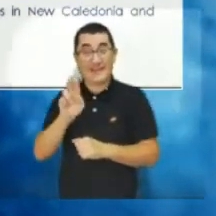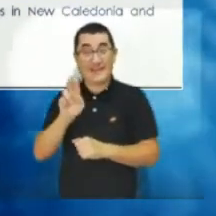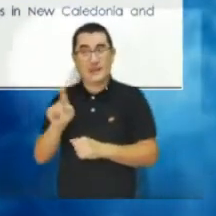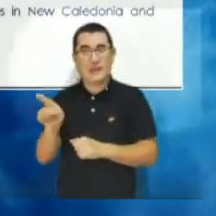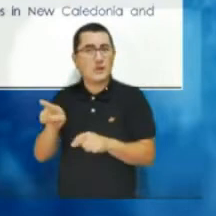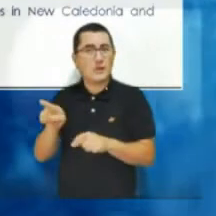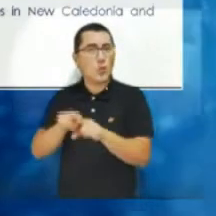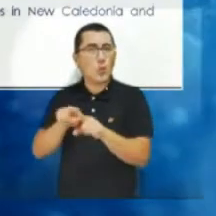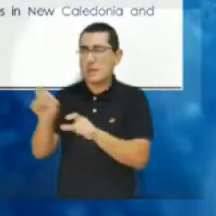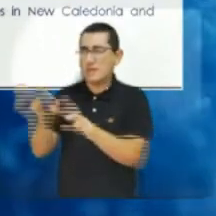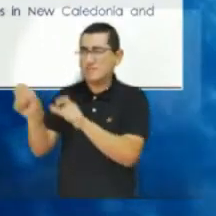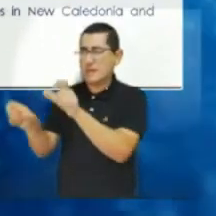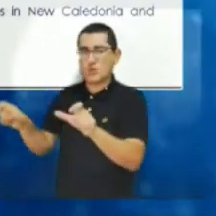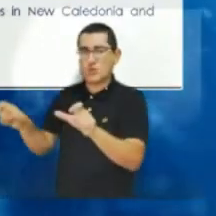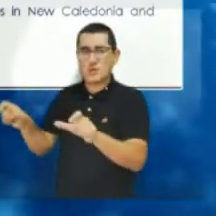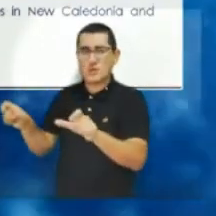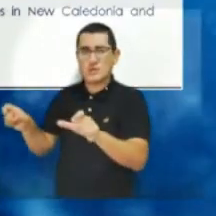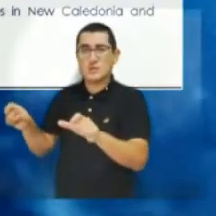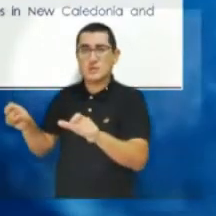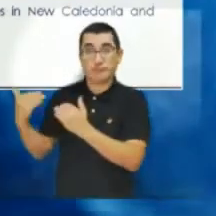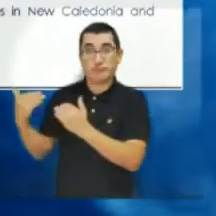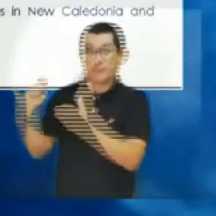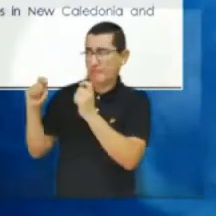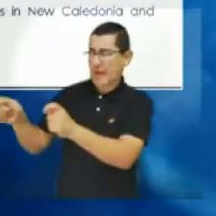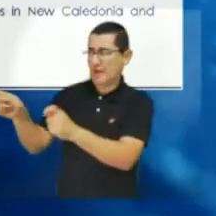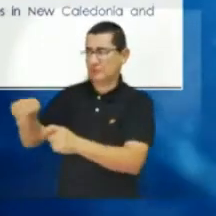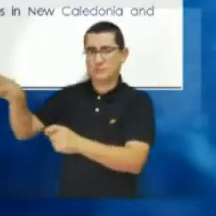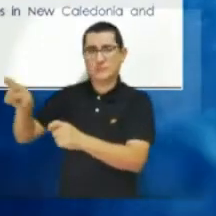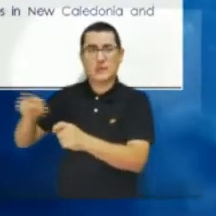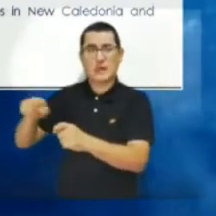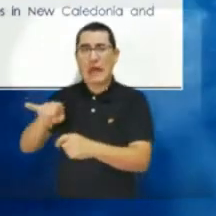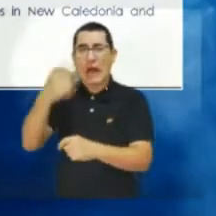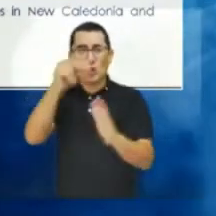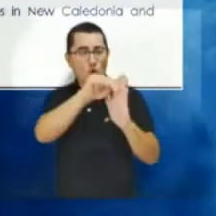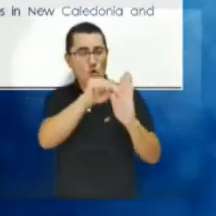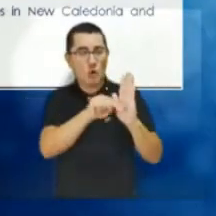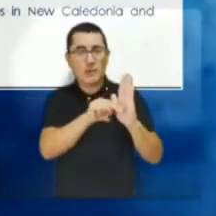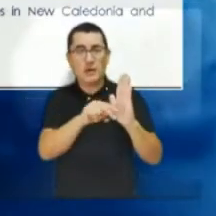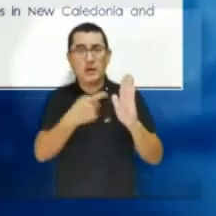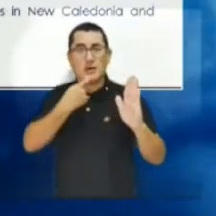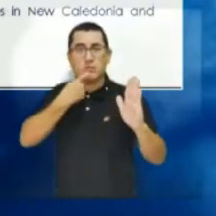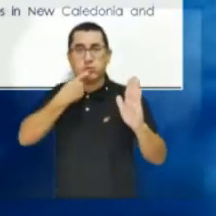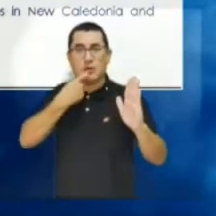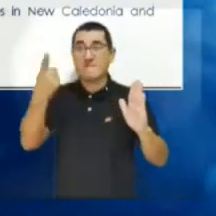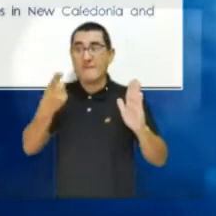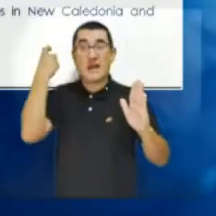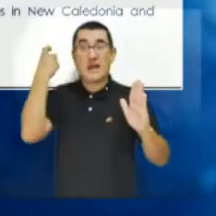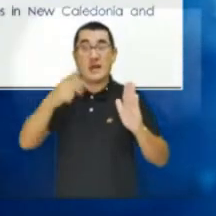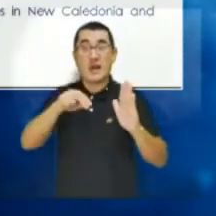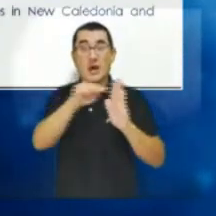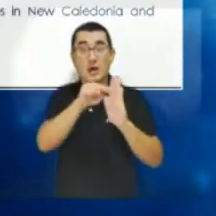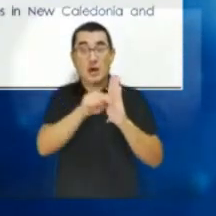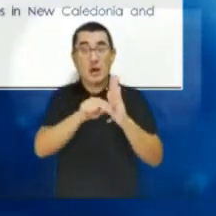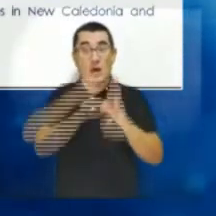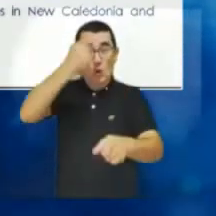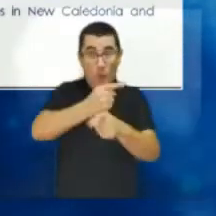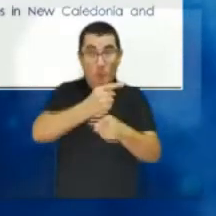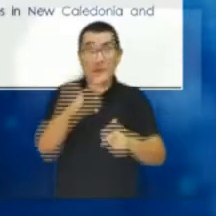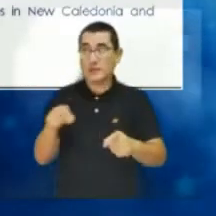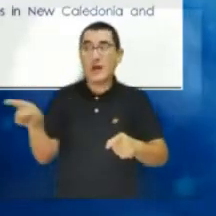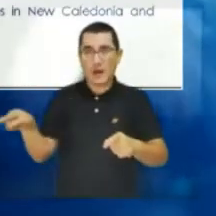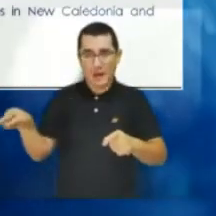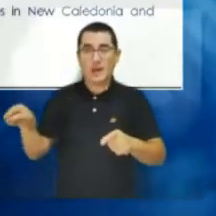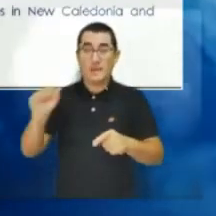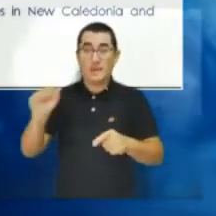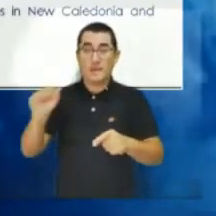field. As you can see in this map, the agents who intervene for controlling